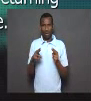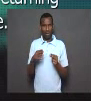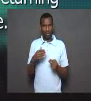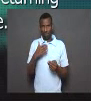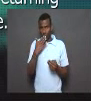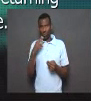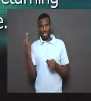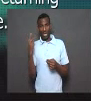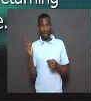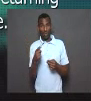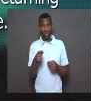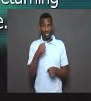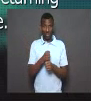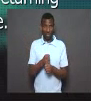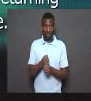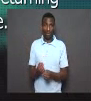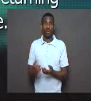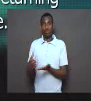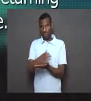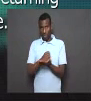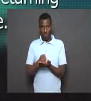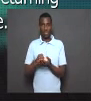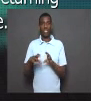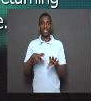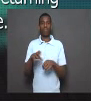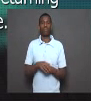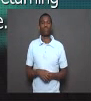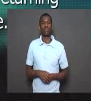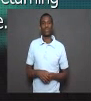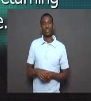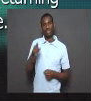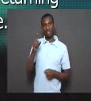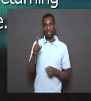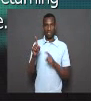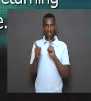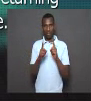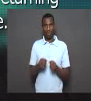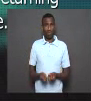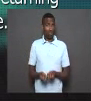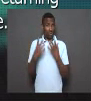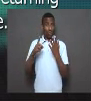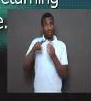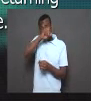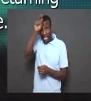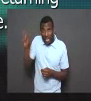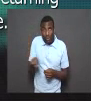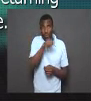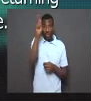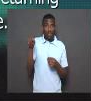useful work over a large number of repeated cycles.